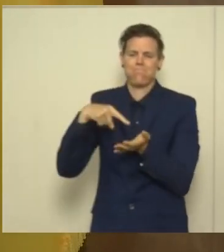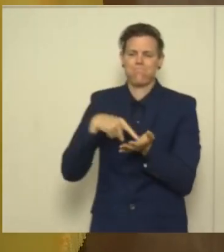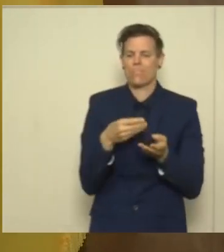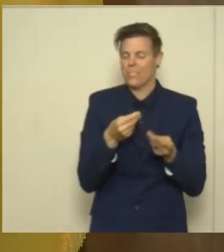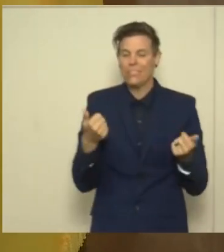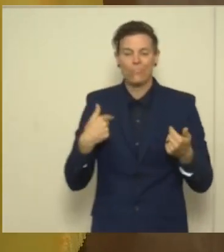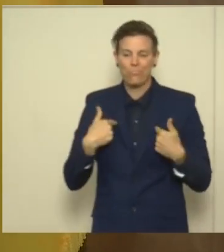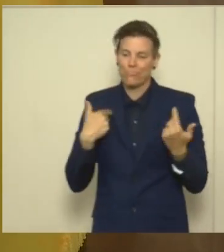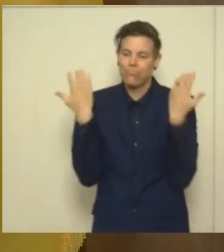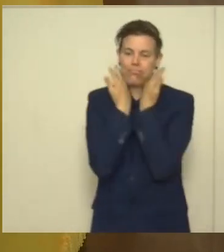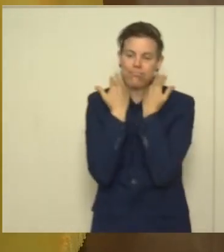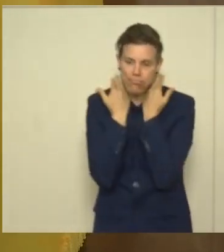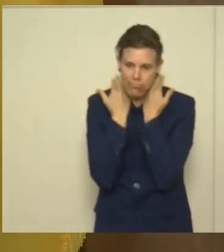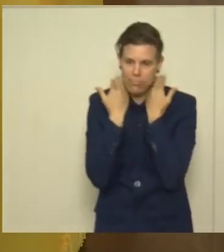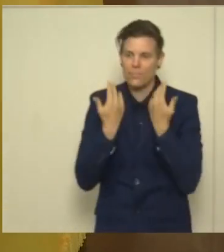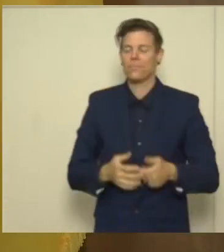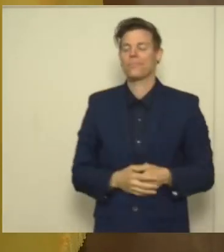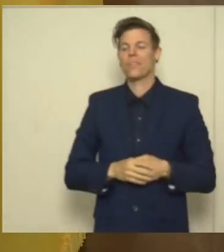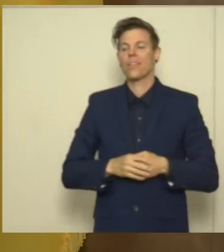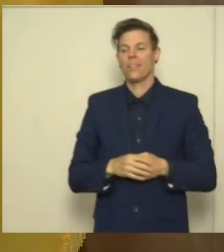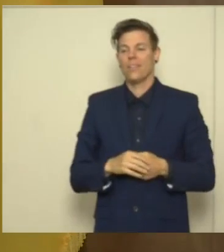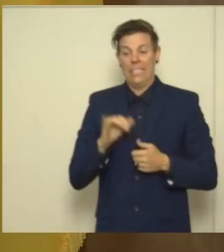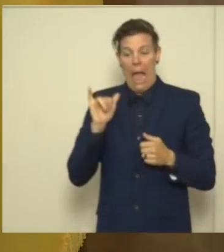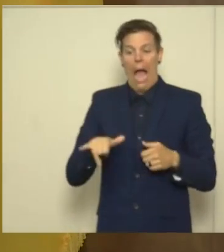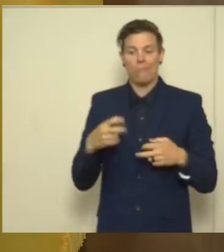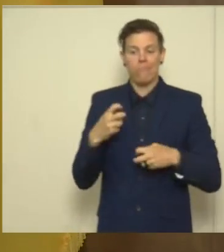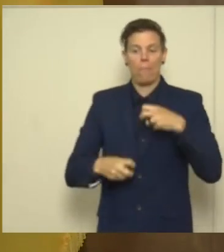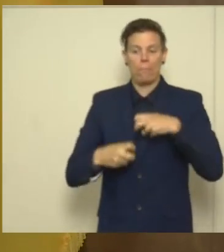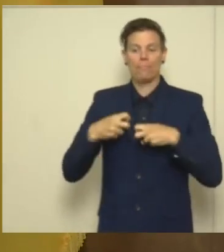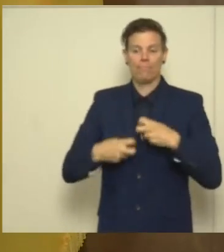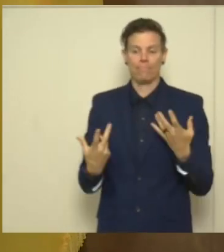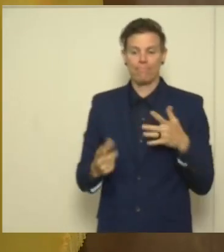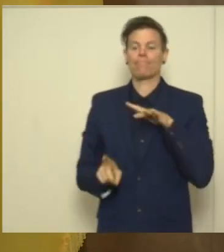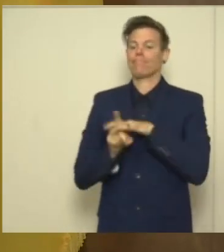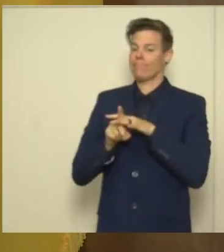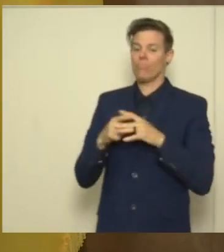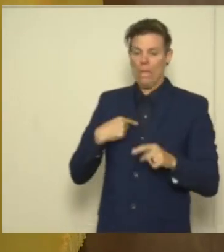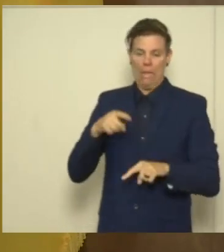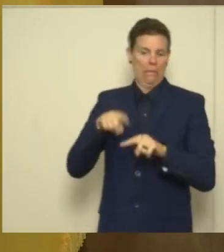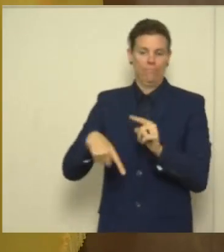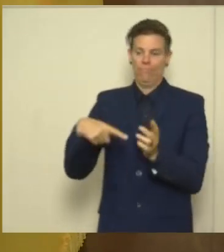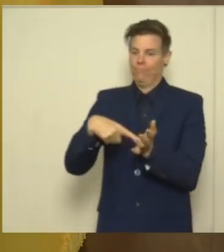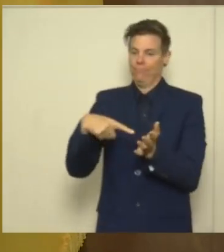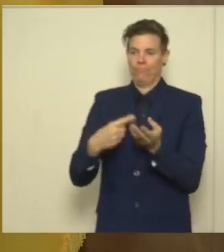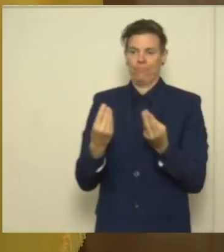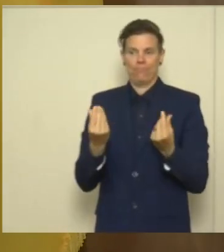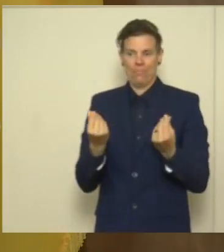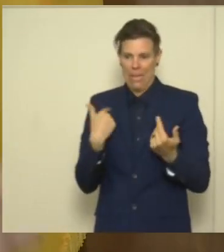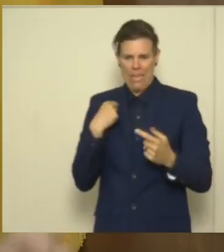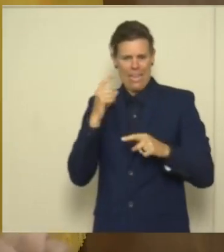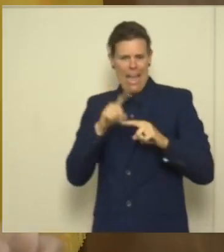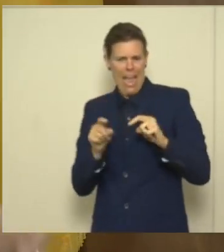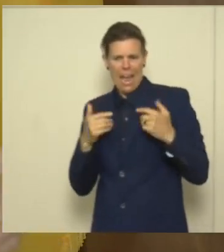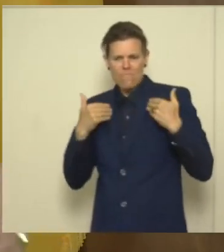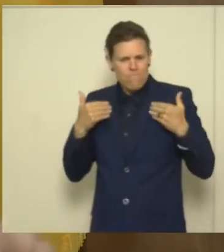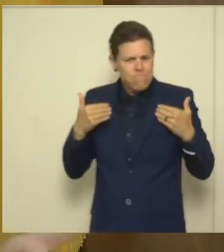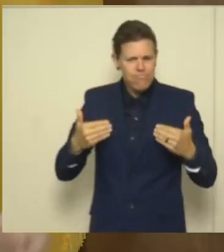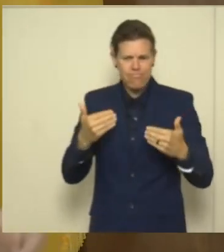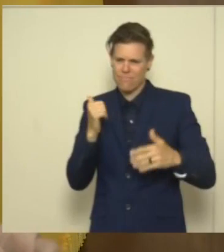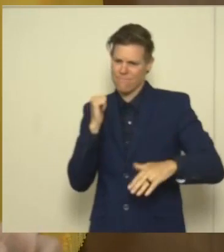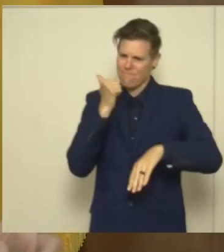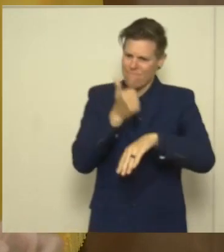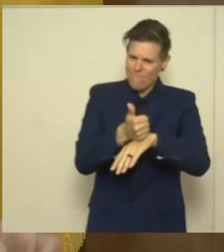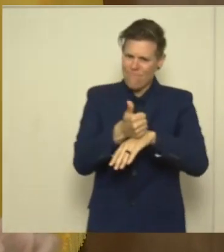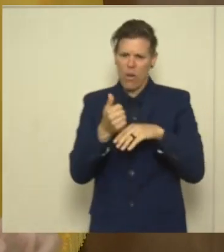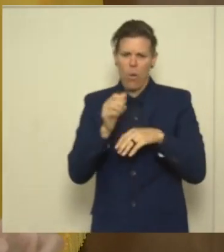So you can't introduce the same high-level, strict COVID-safe practices that you can in